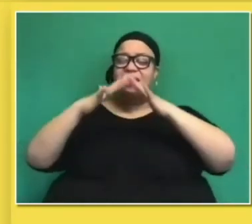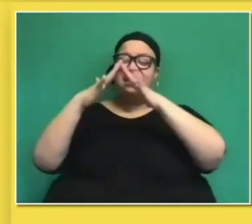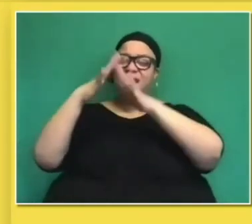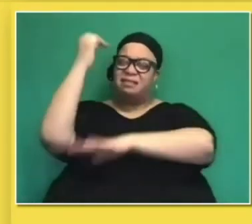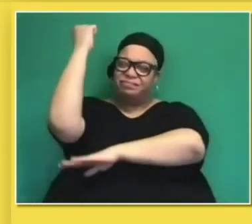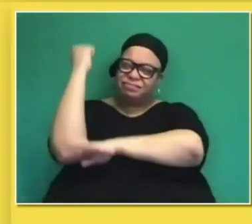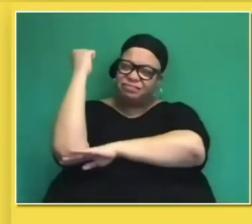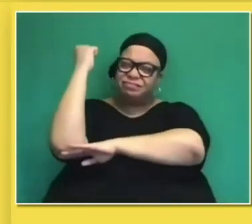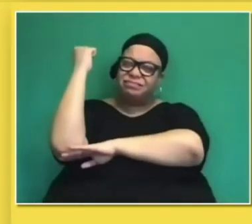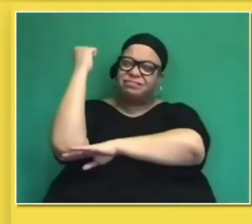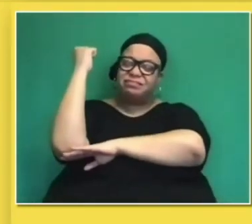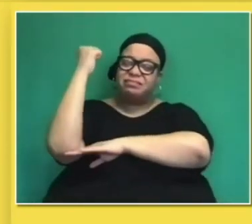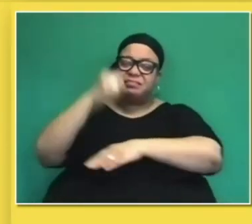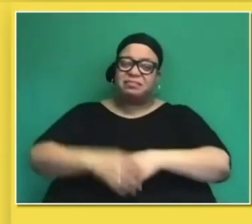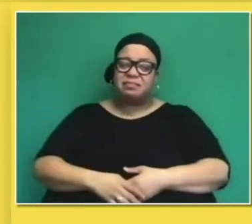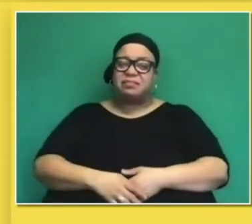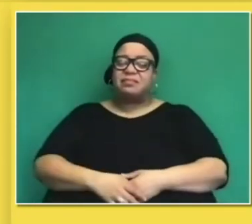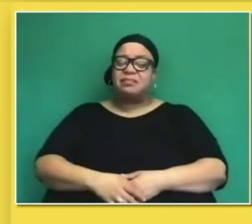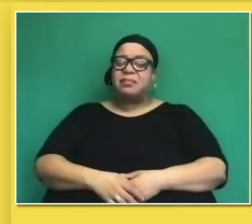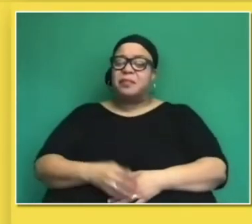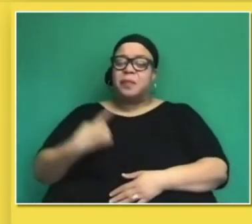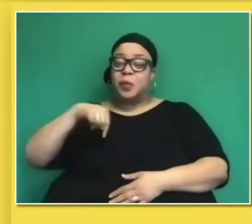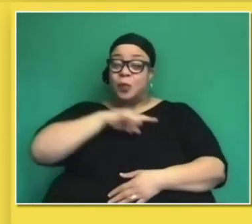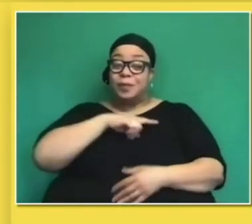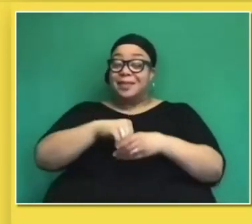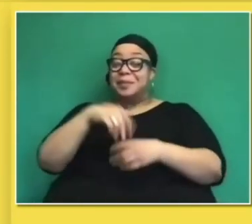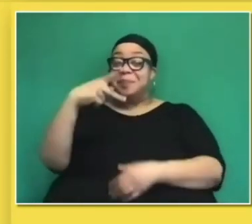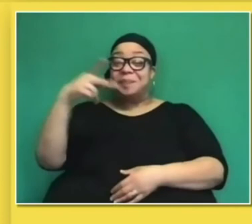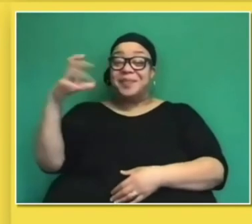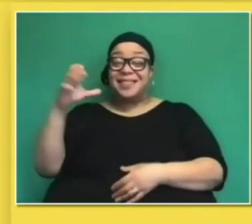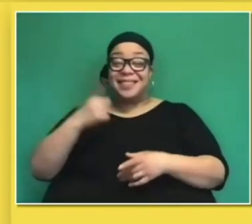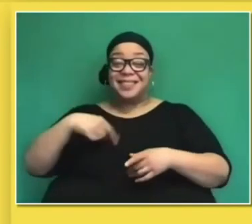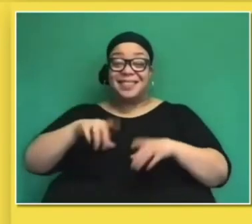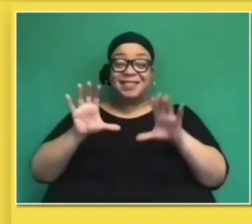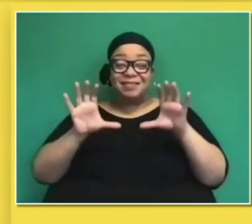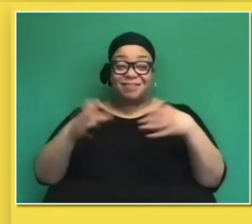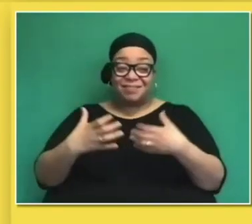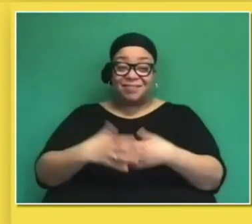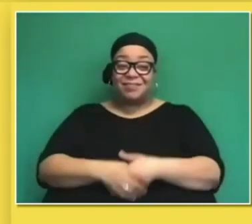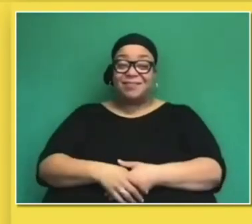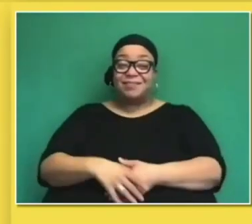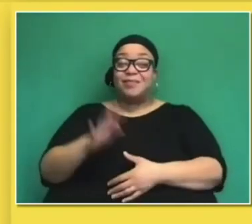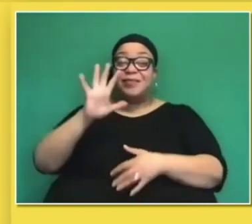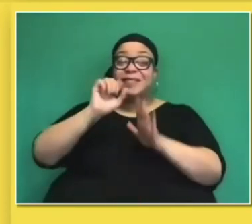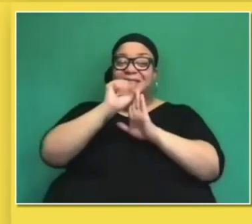and our 45 states across the country, we'll stay focused on these issues and